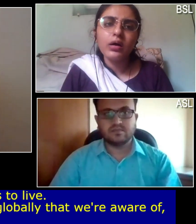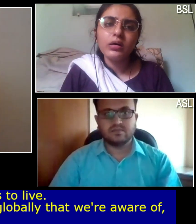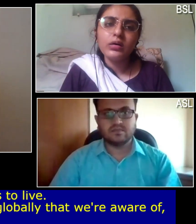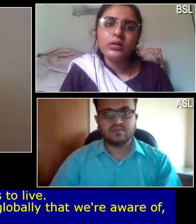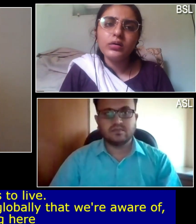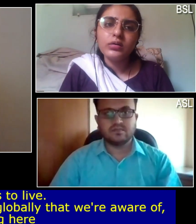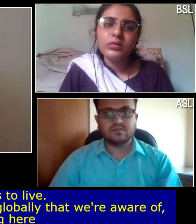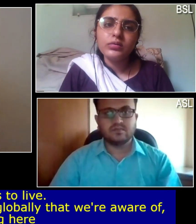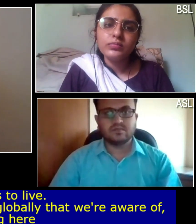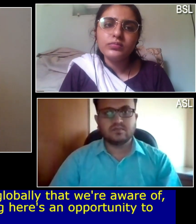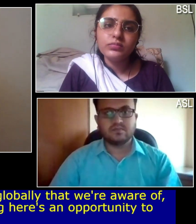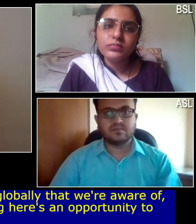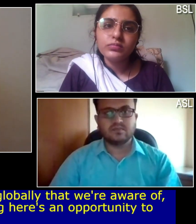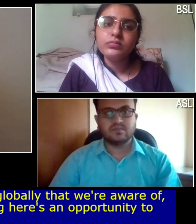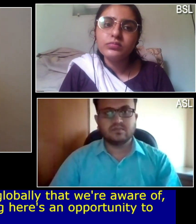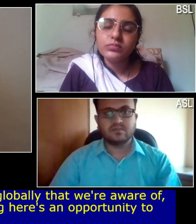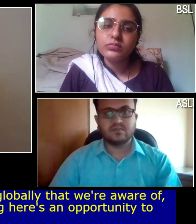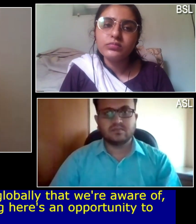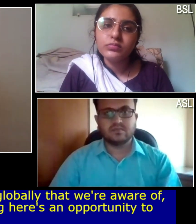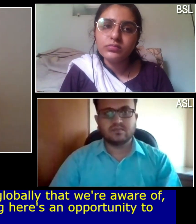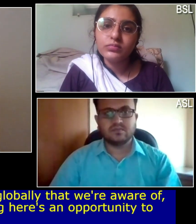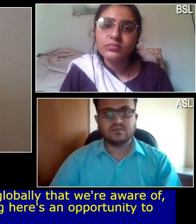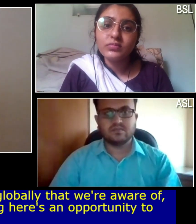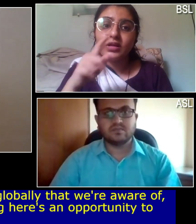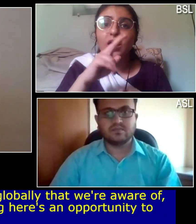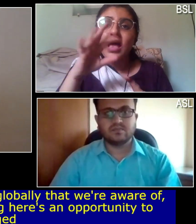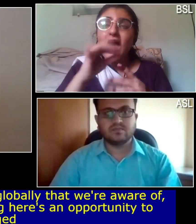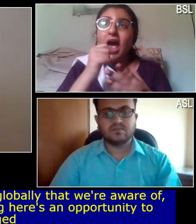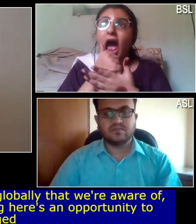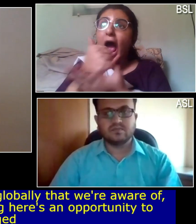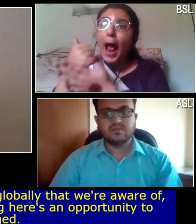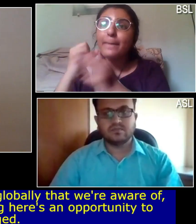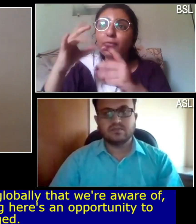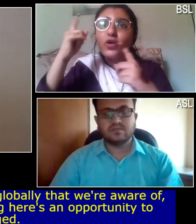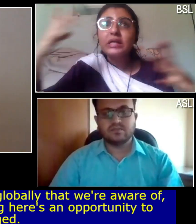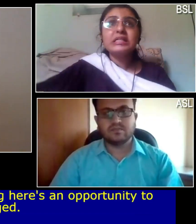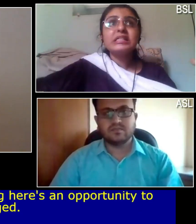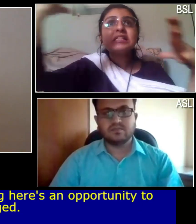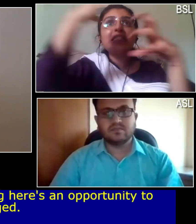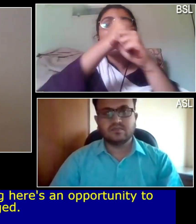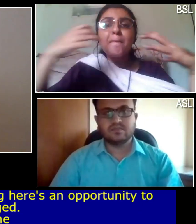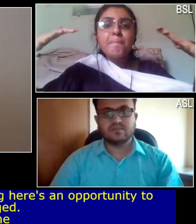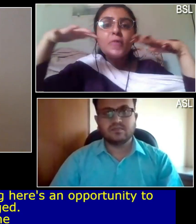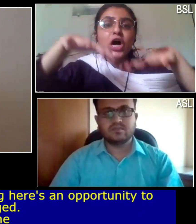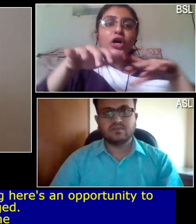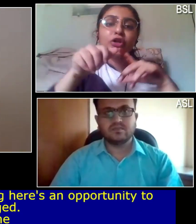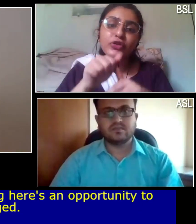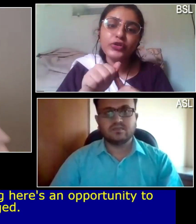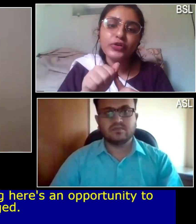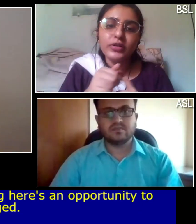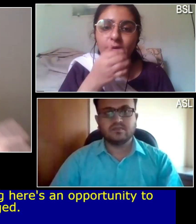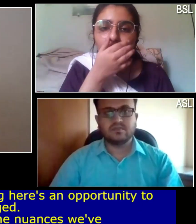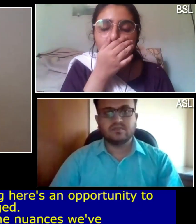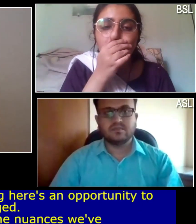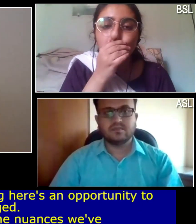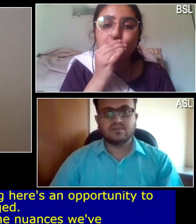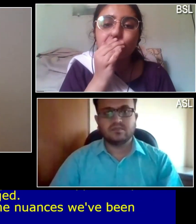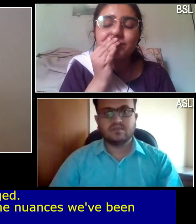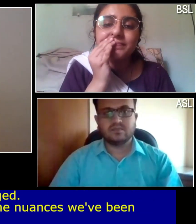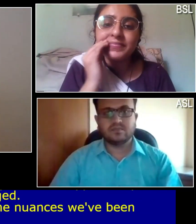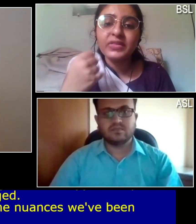sure everyone remains engaged. We were also talking, one of the nuances we've been dealing with as we talk about return